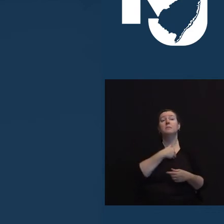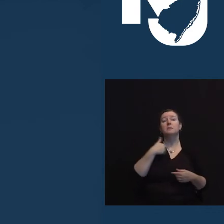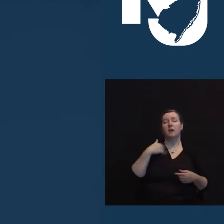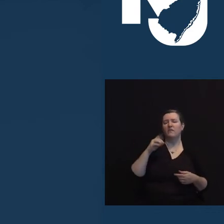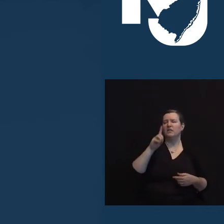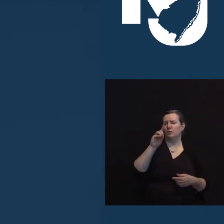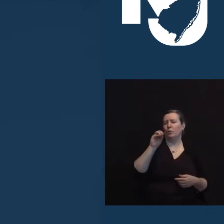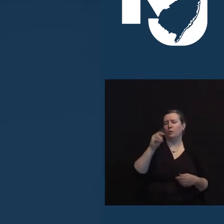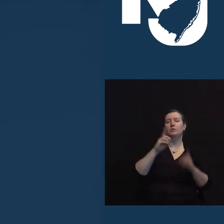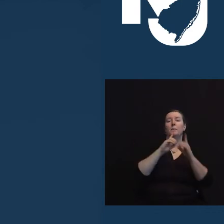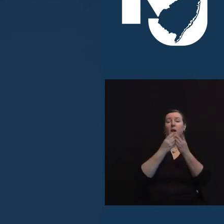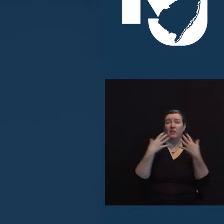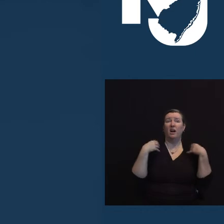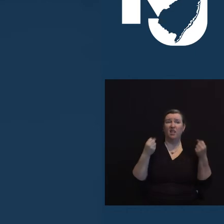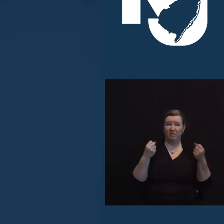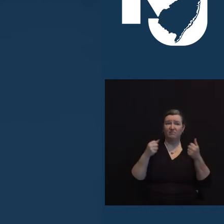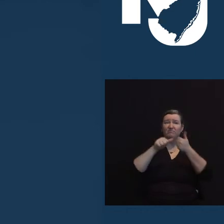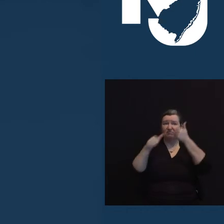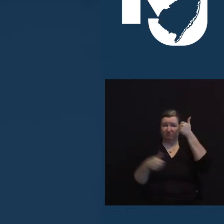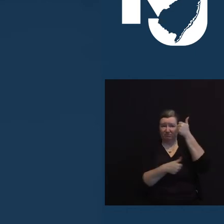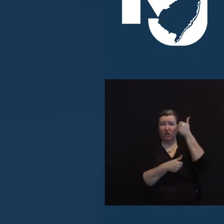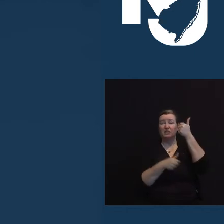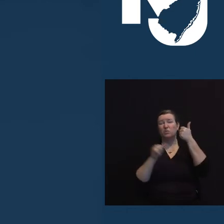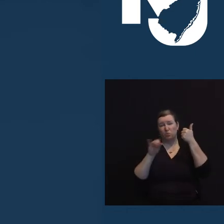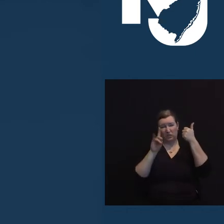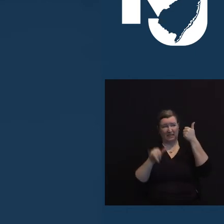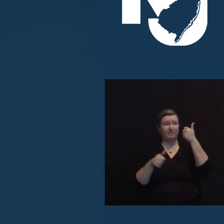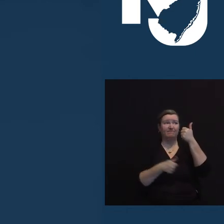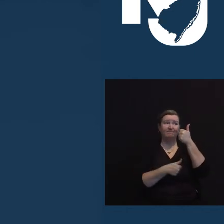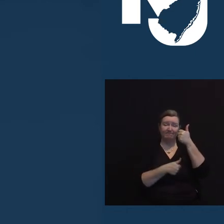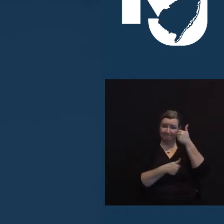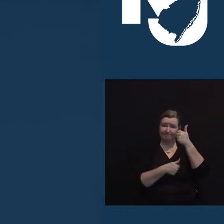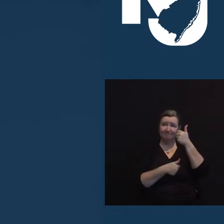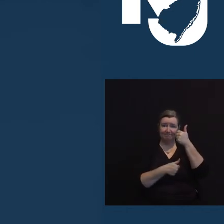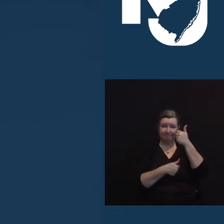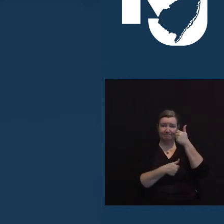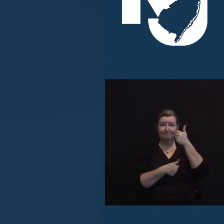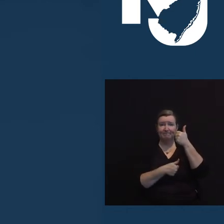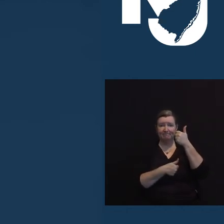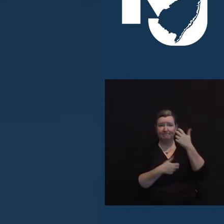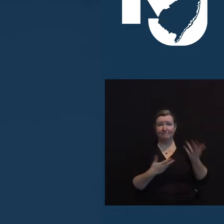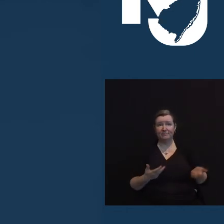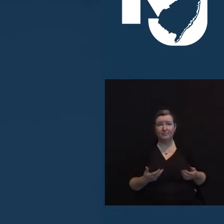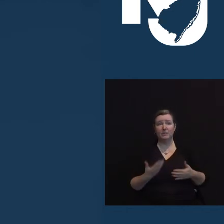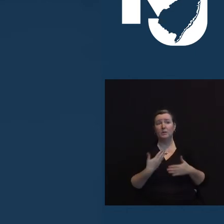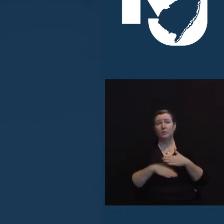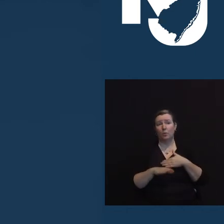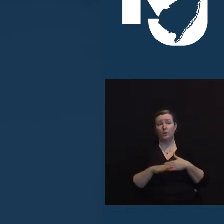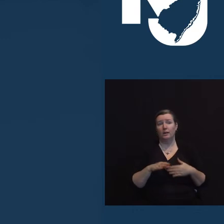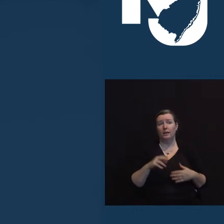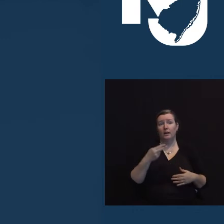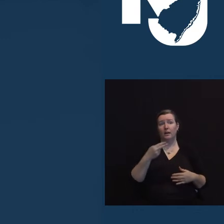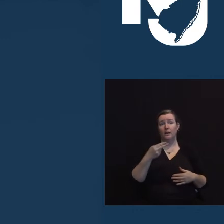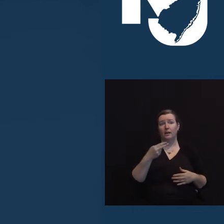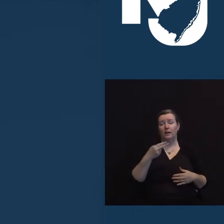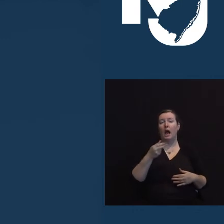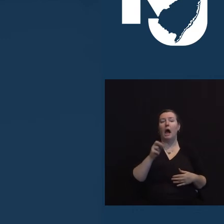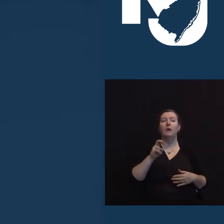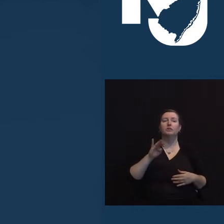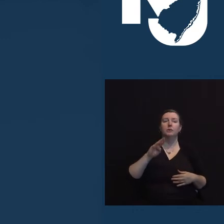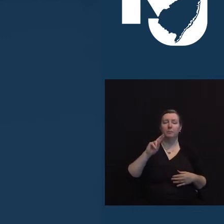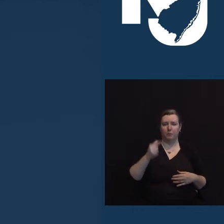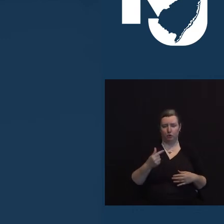of HIV, STD, and TB Services. Glenda was born in Harrisburg, Pennsylvania, but grew up in